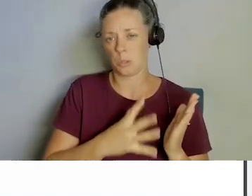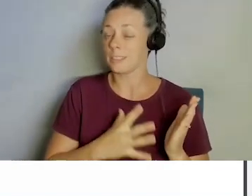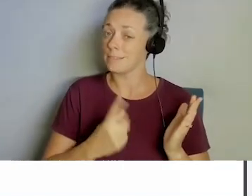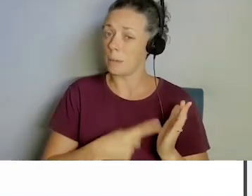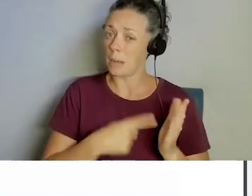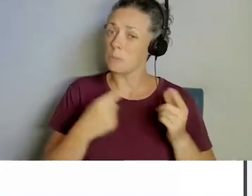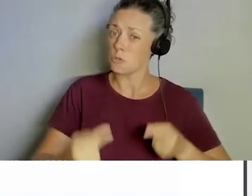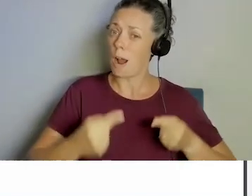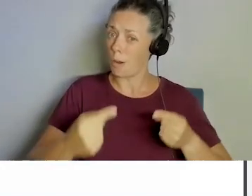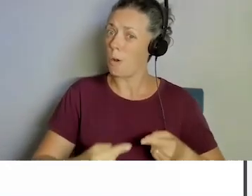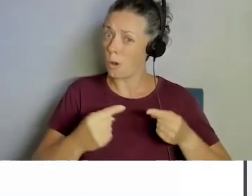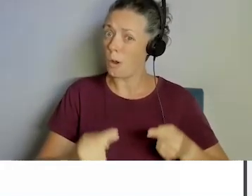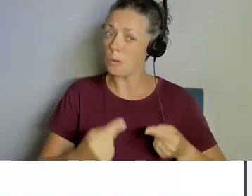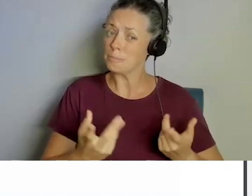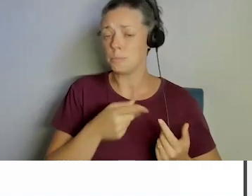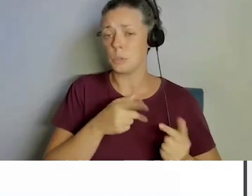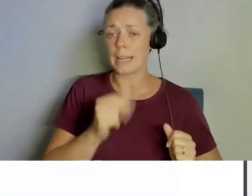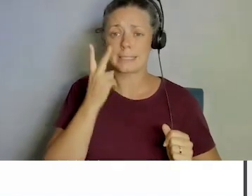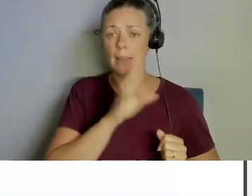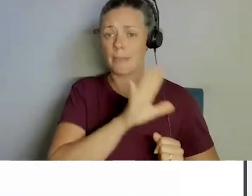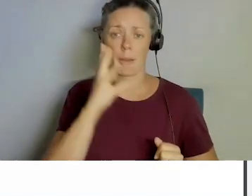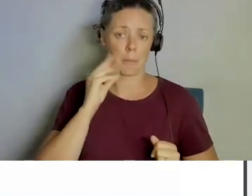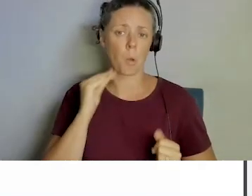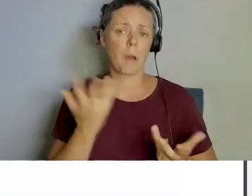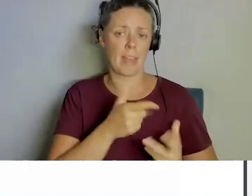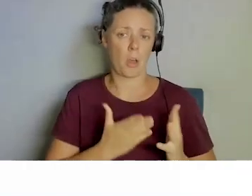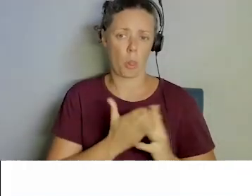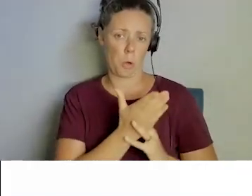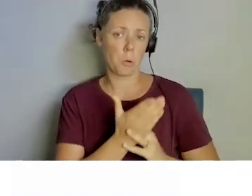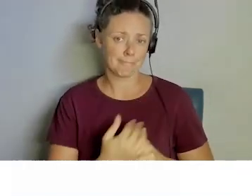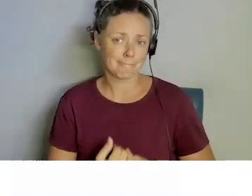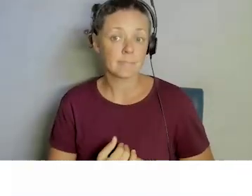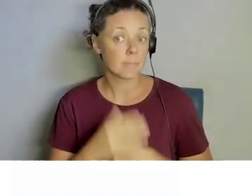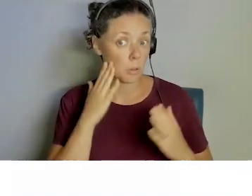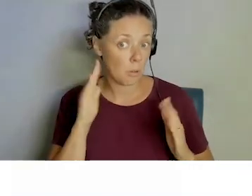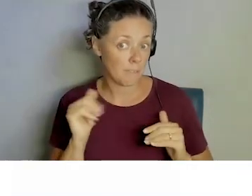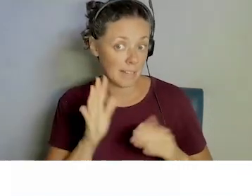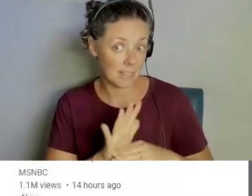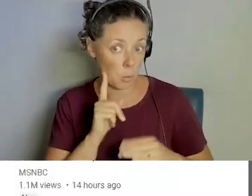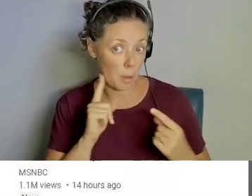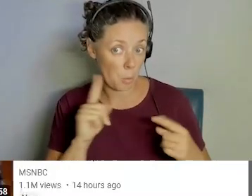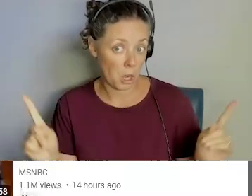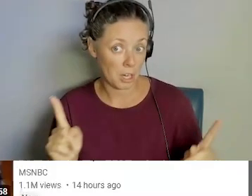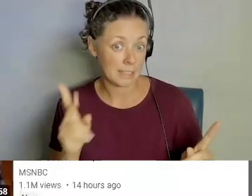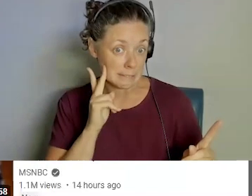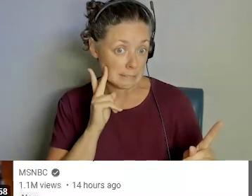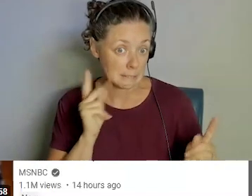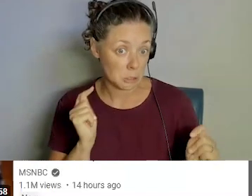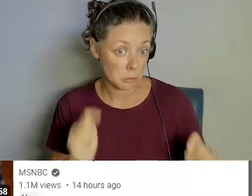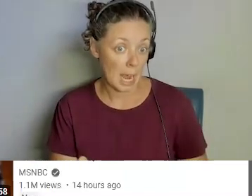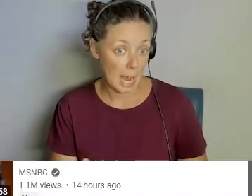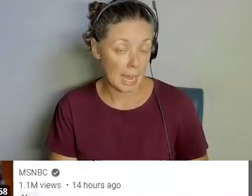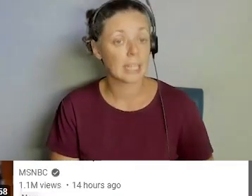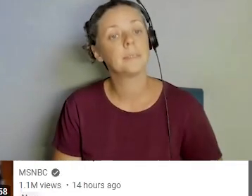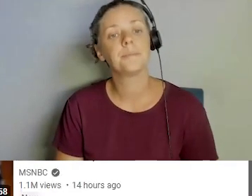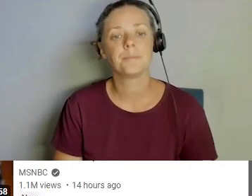to go through. So hopefully this video works. Give it a try. Oh, perfect.